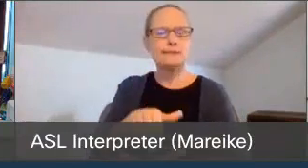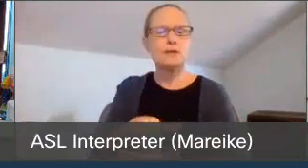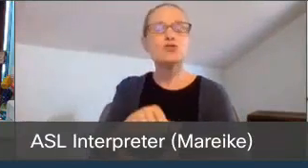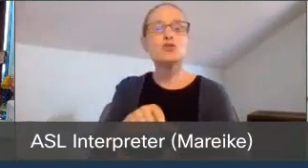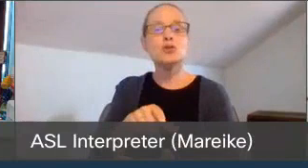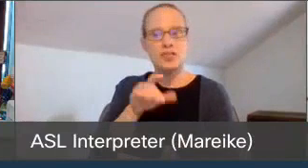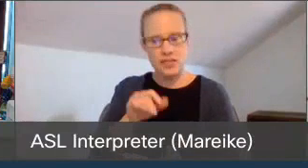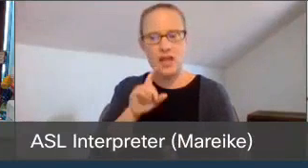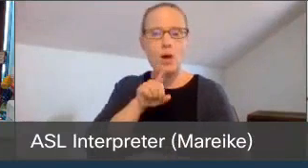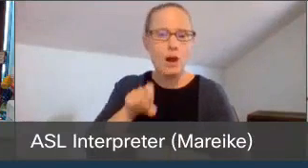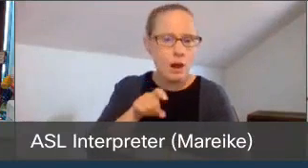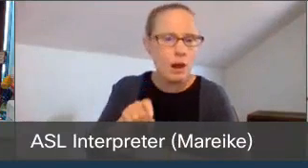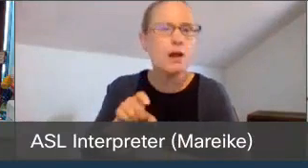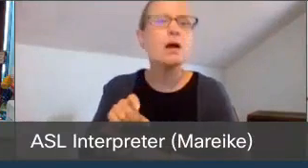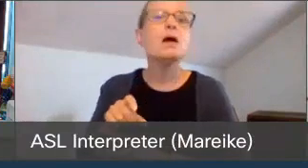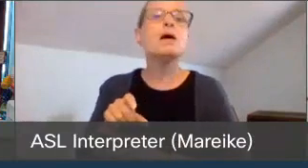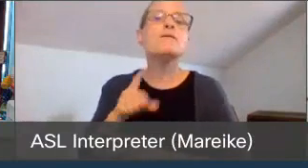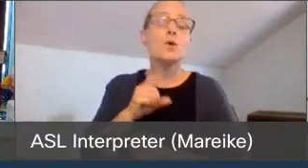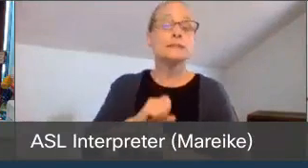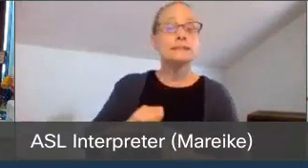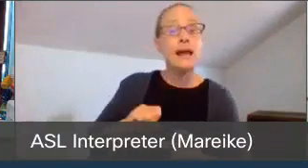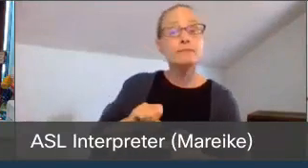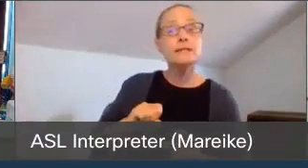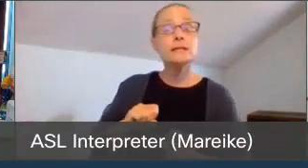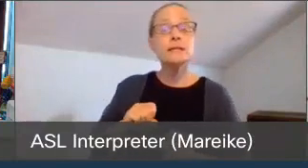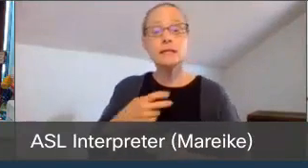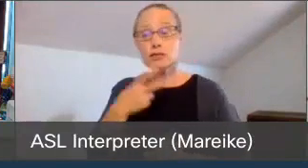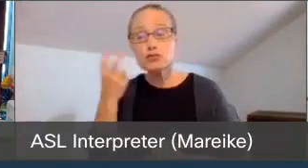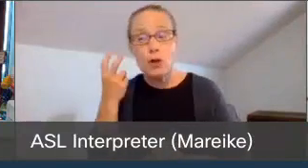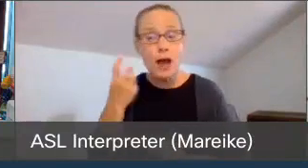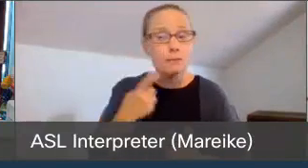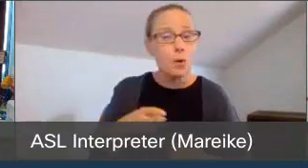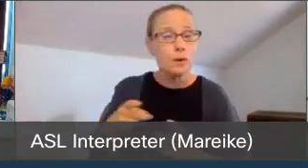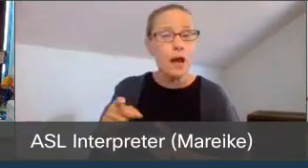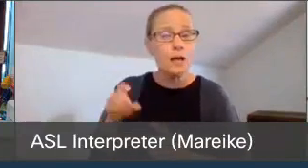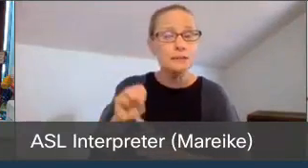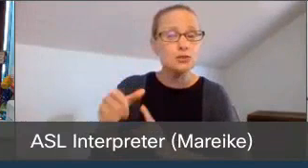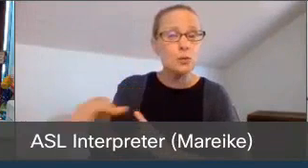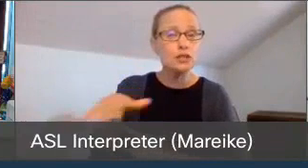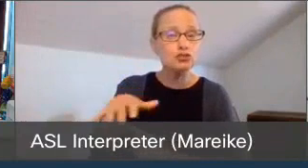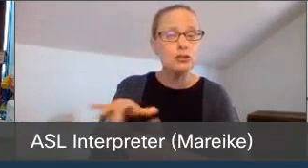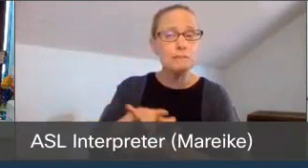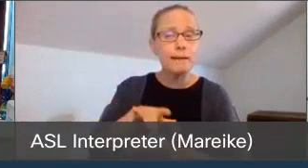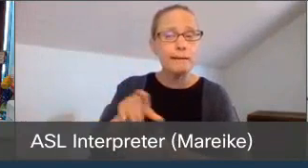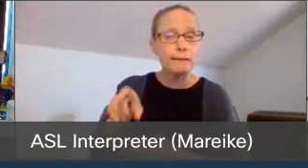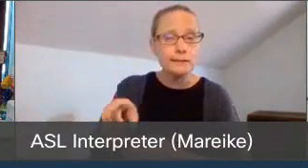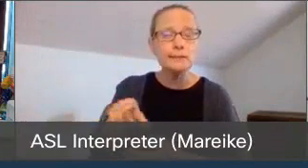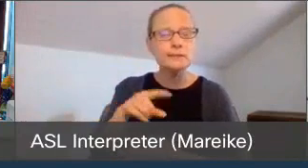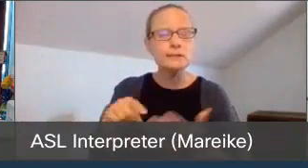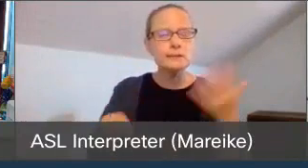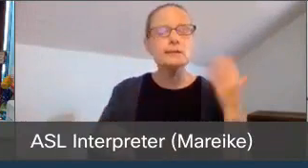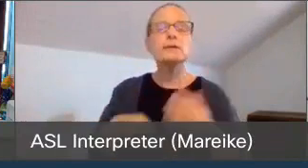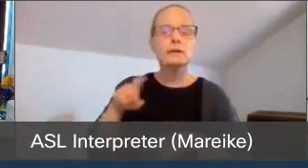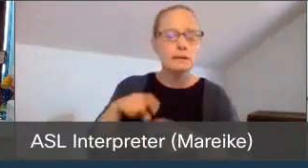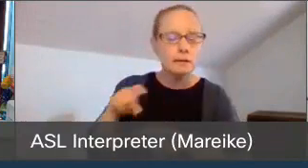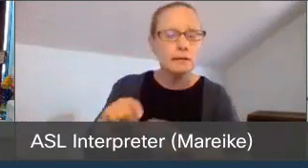further triage the call for safety, any crime ongoing, and any medical necessity. So they will